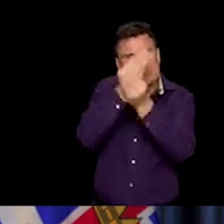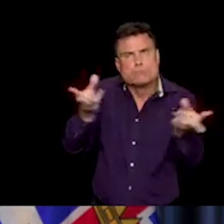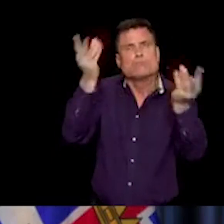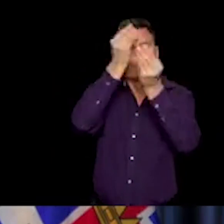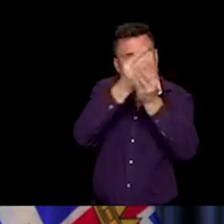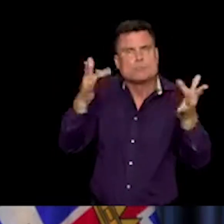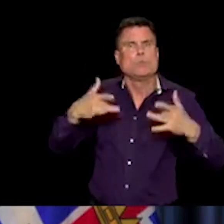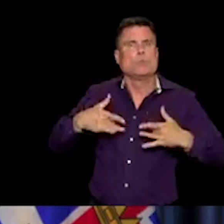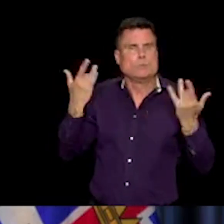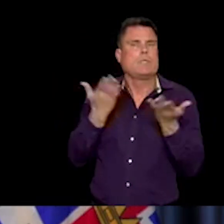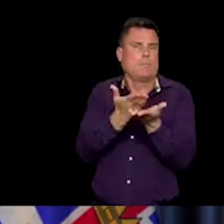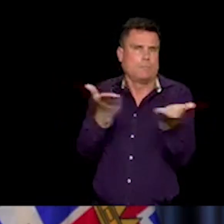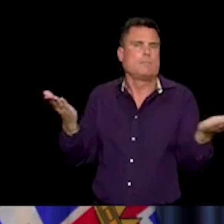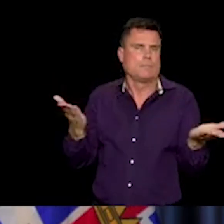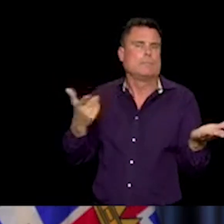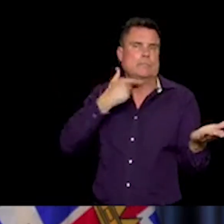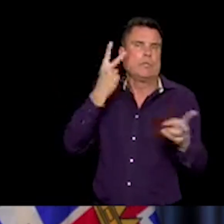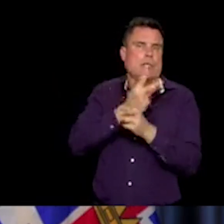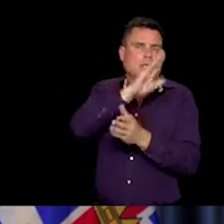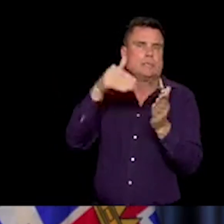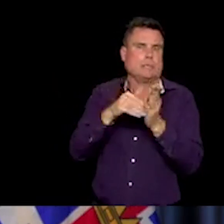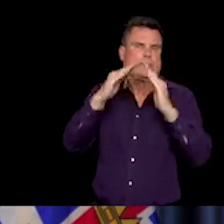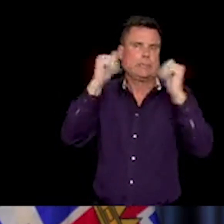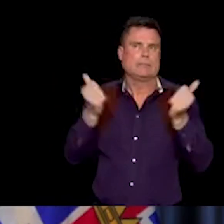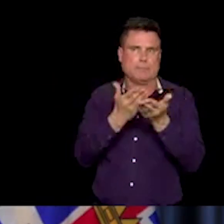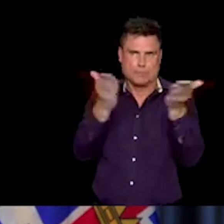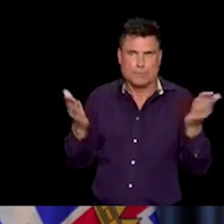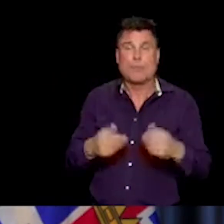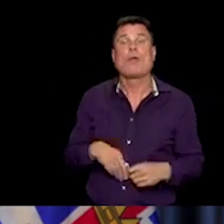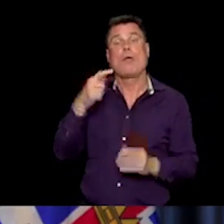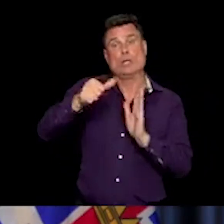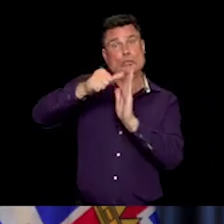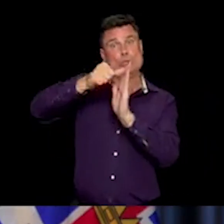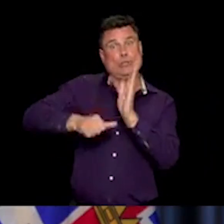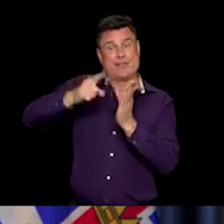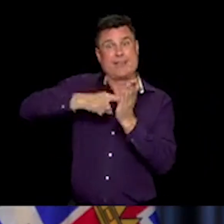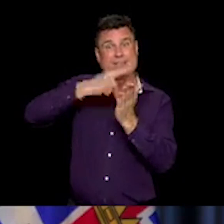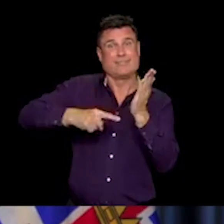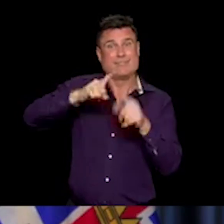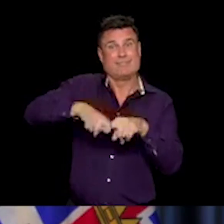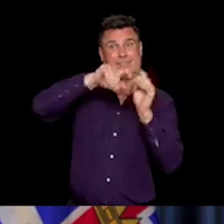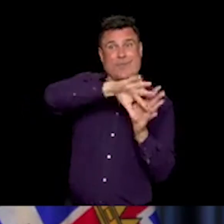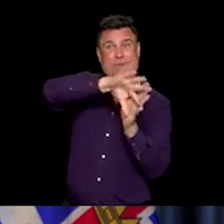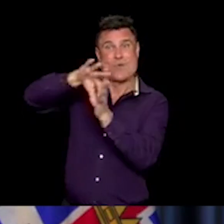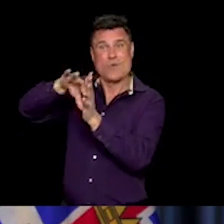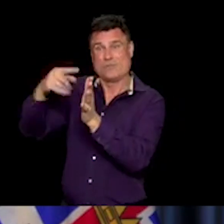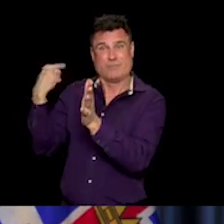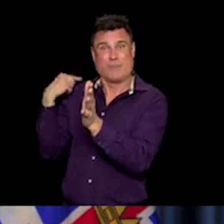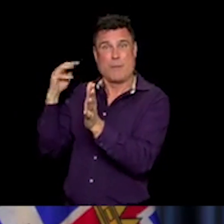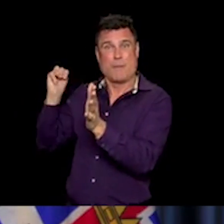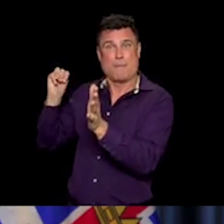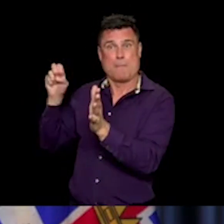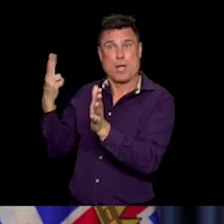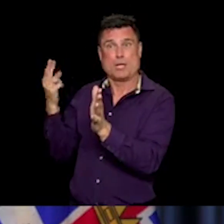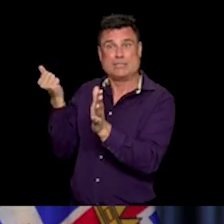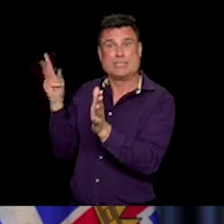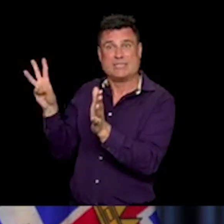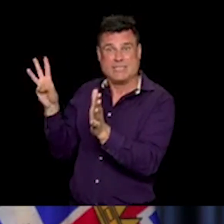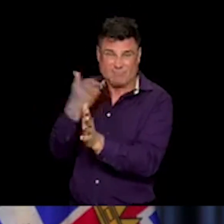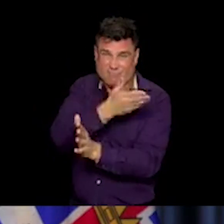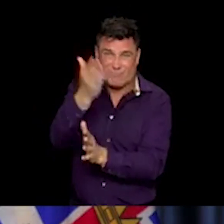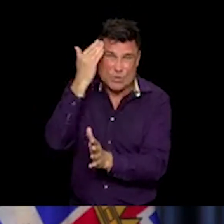necessary, a shift in our approach to care. And I want to thank everybody, from unions to providers to those managing the